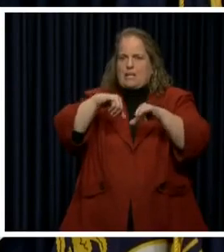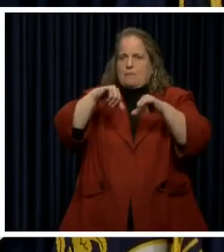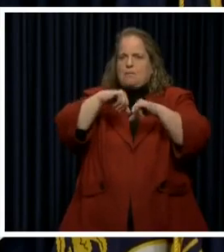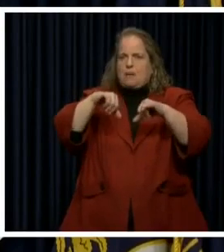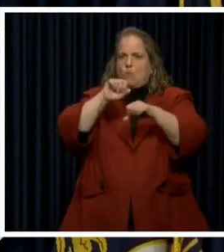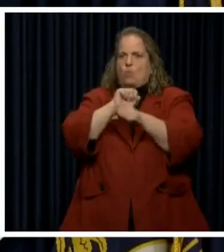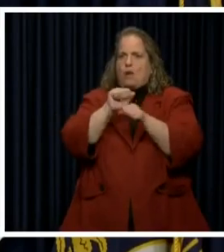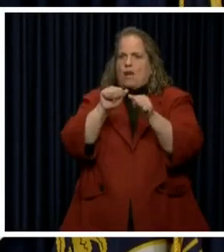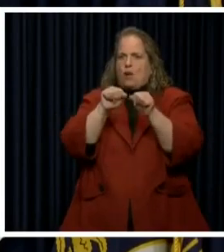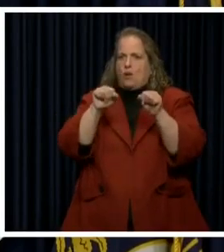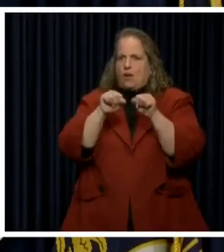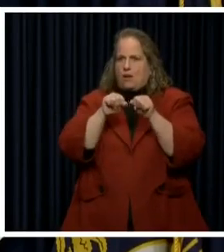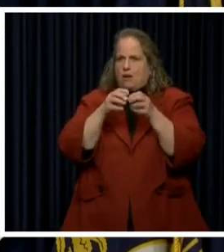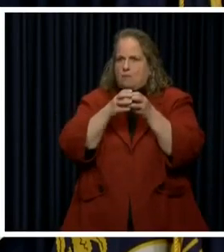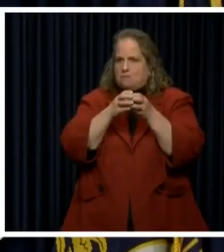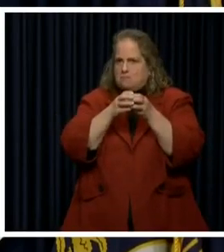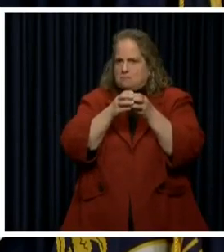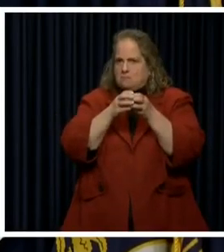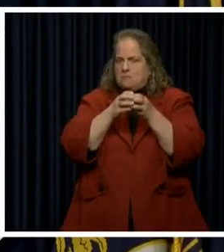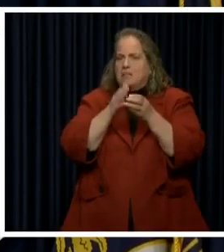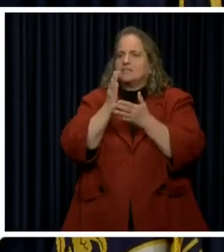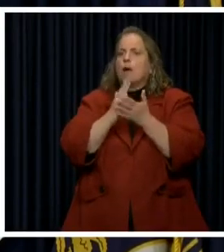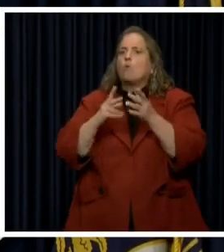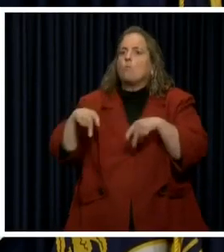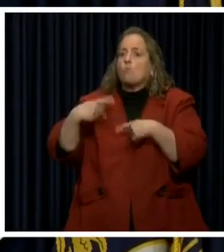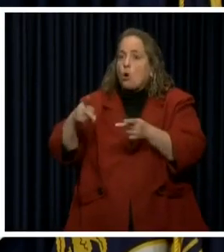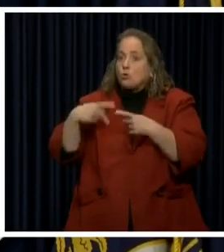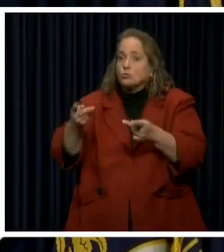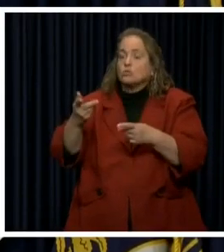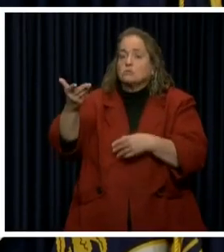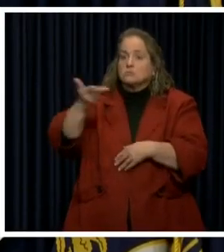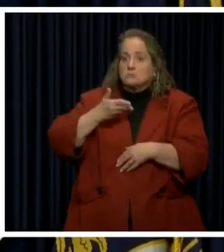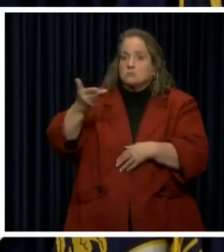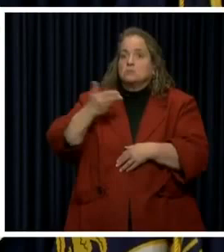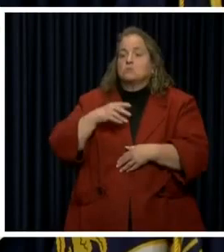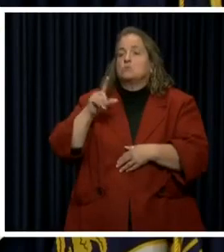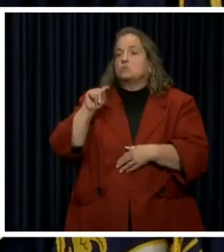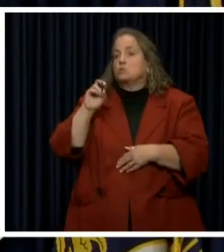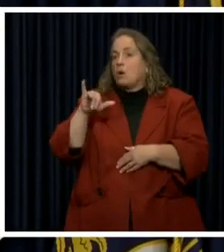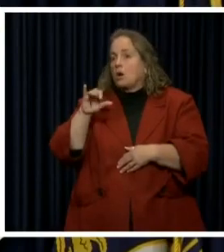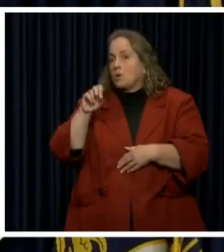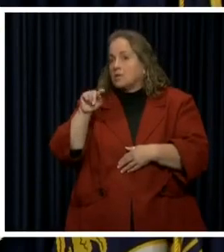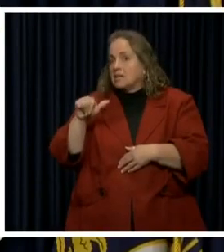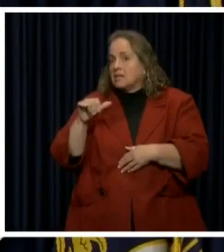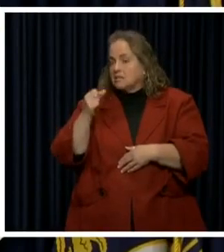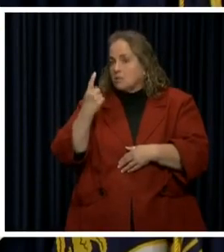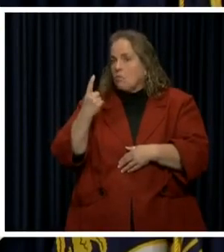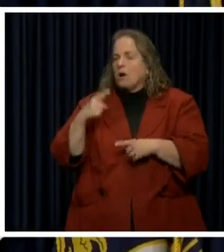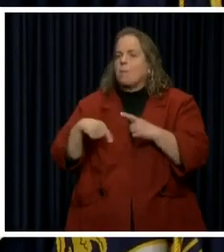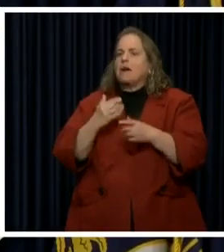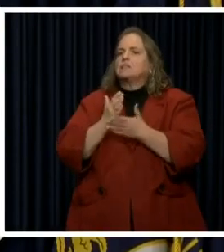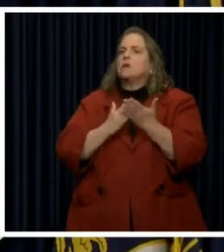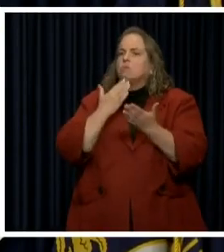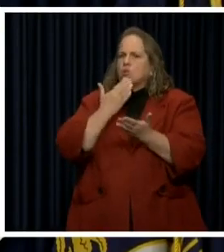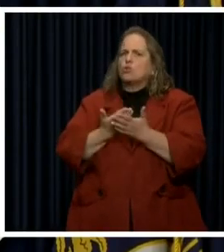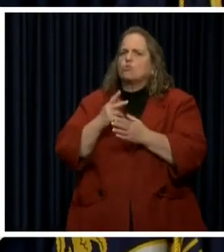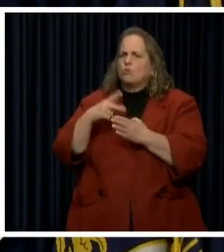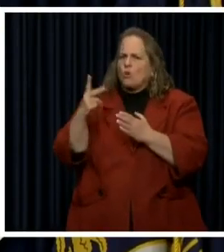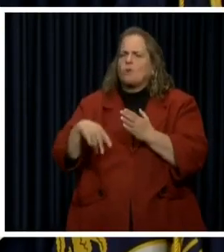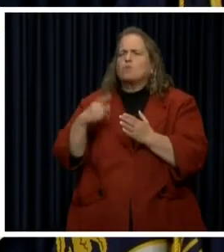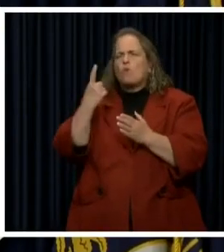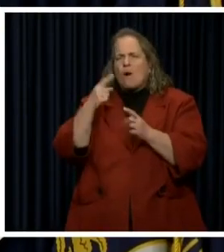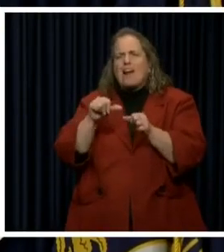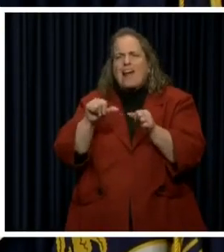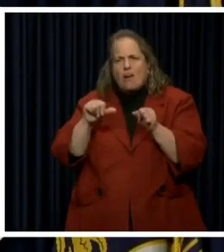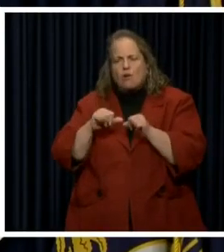work area. And we've had some proposals just run past us. Toyota's one. about some really good programs. So that's one area